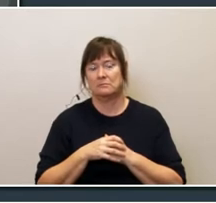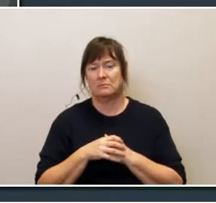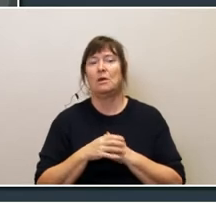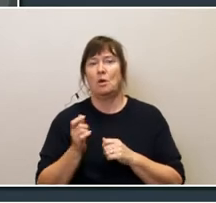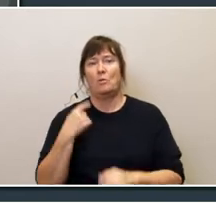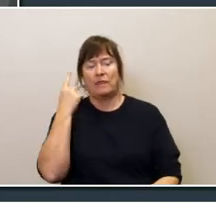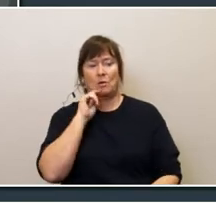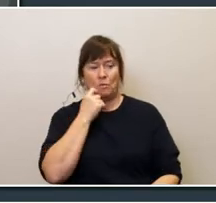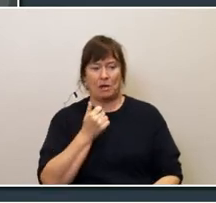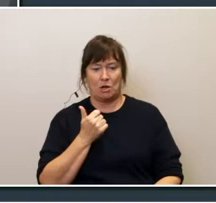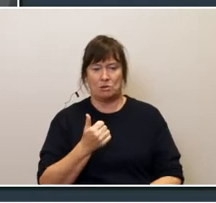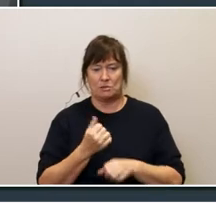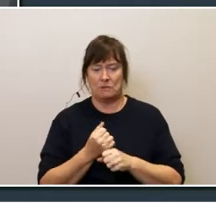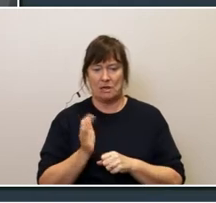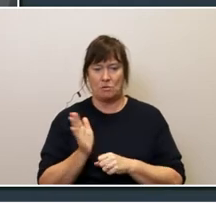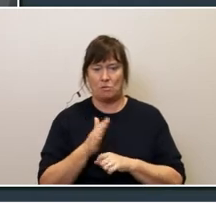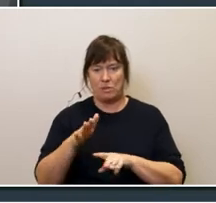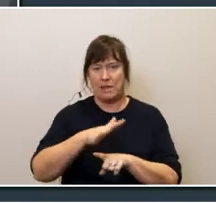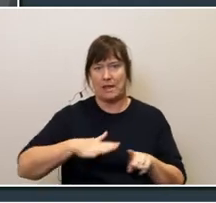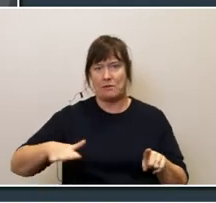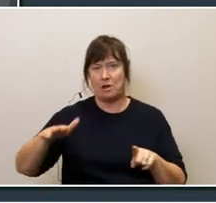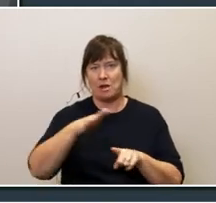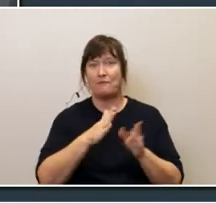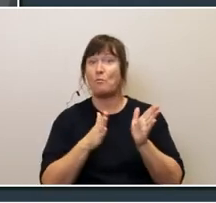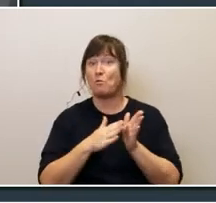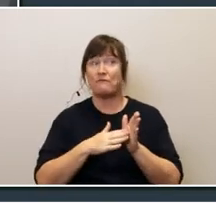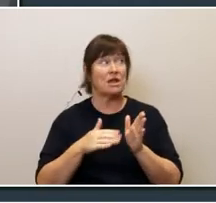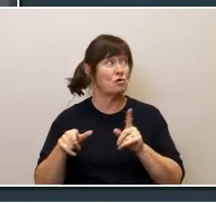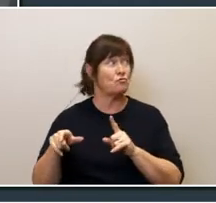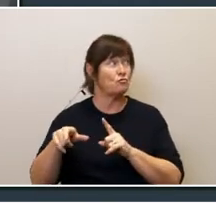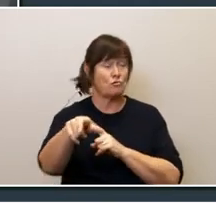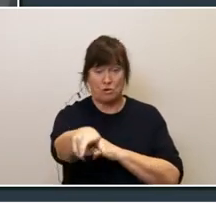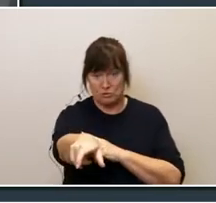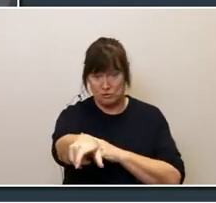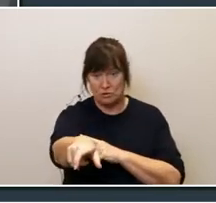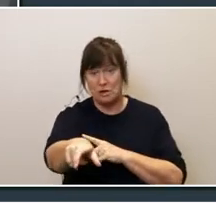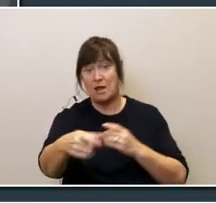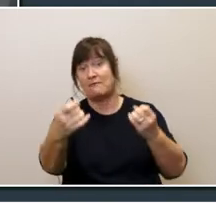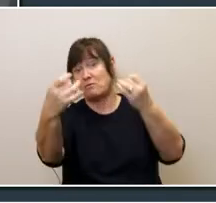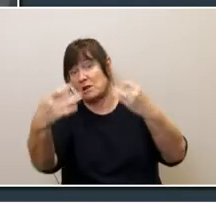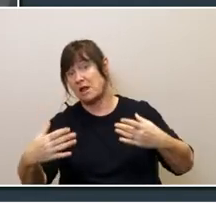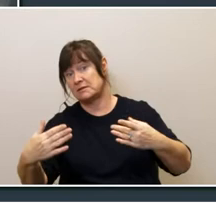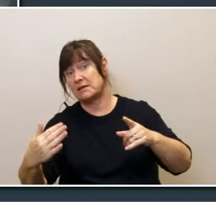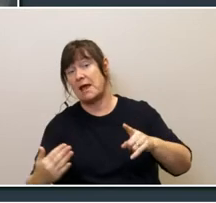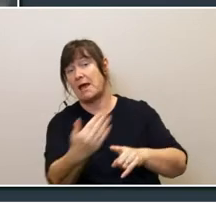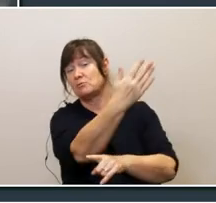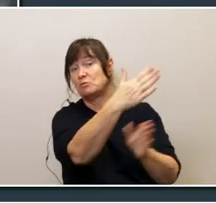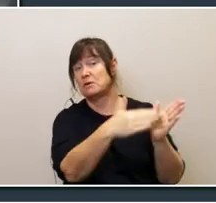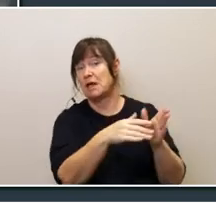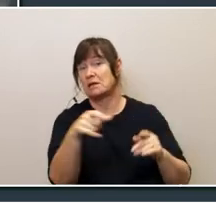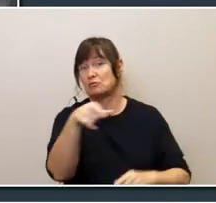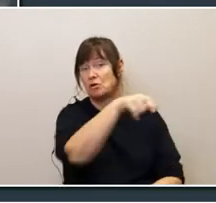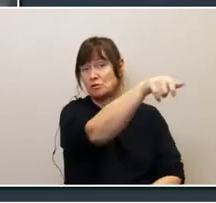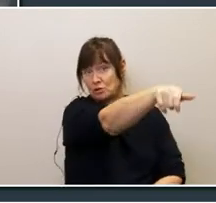We think it would be good to make all of our area down Murphy Road and from the Gapu Road lights up Miani Road to